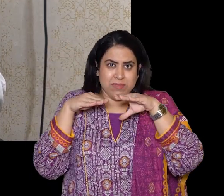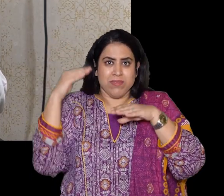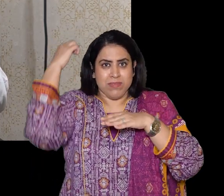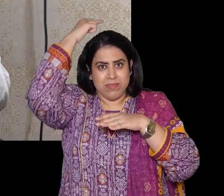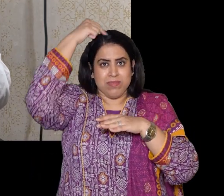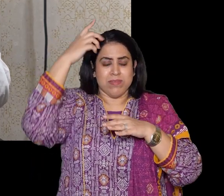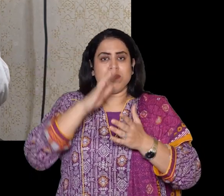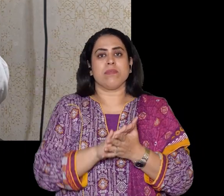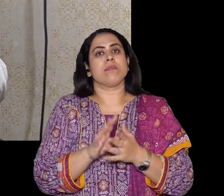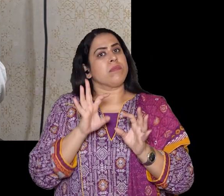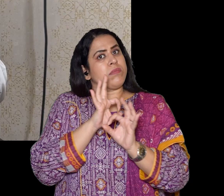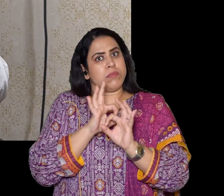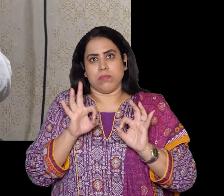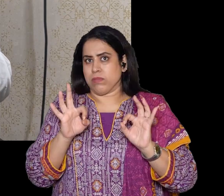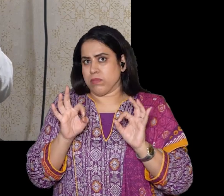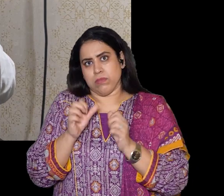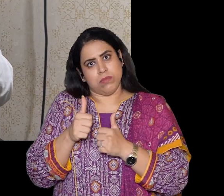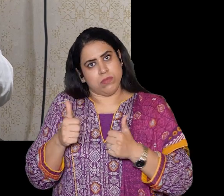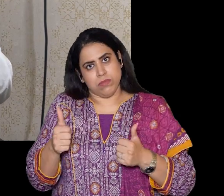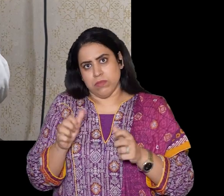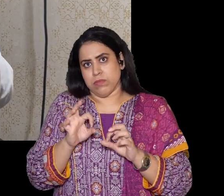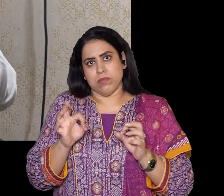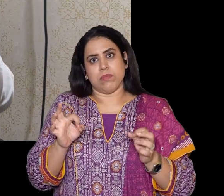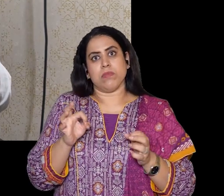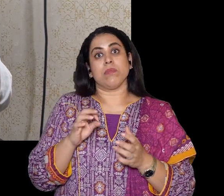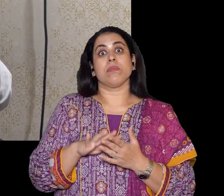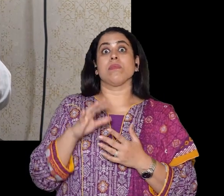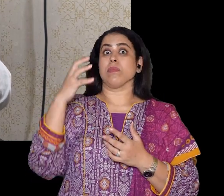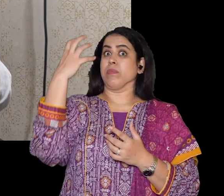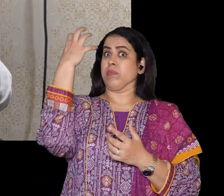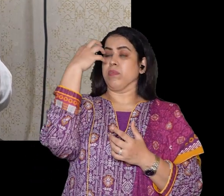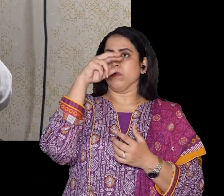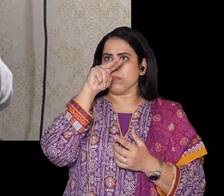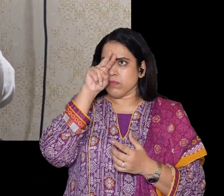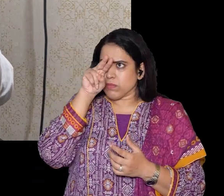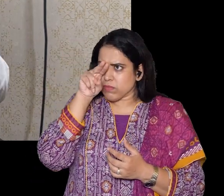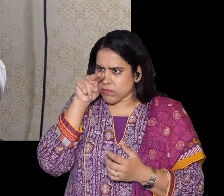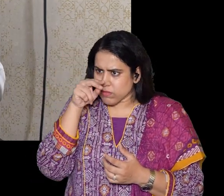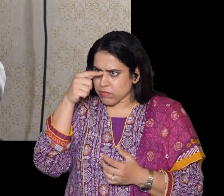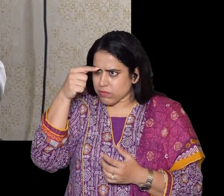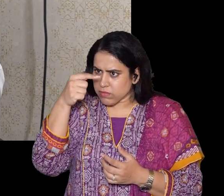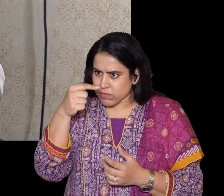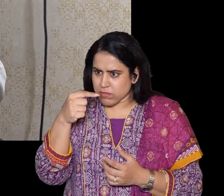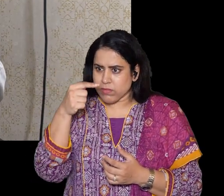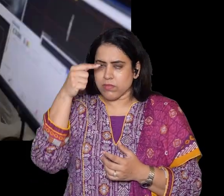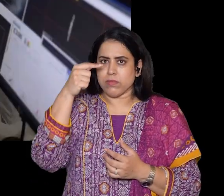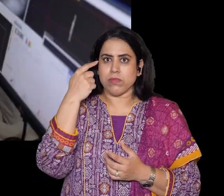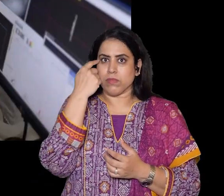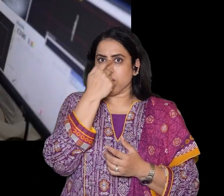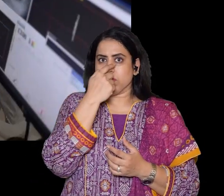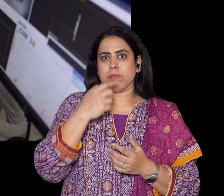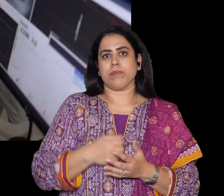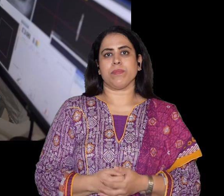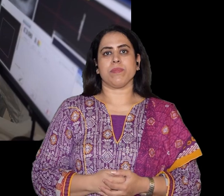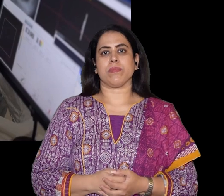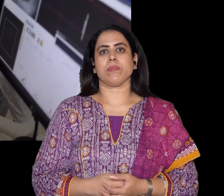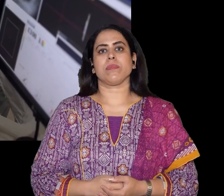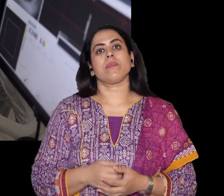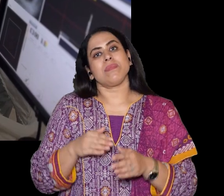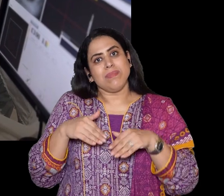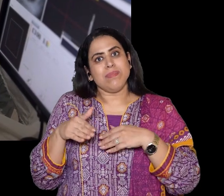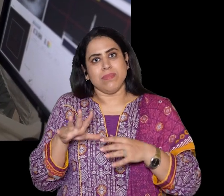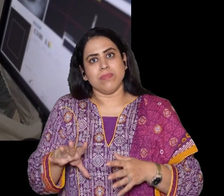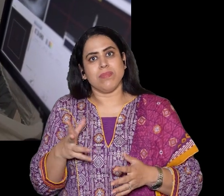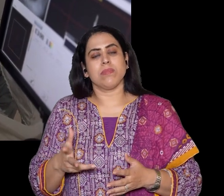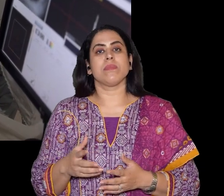the eye. It is done through light. It is not done through radiations. And we have got facilities of OCTs here as